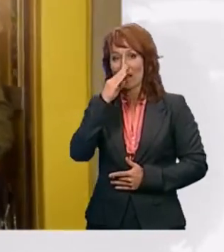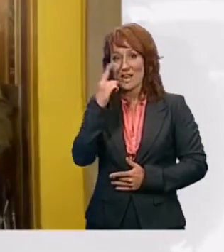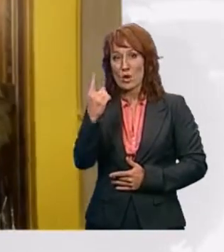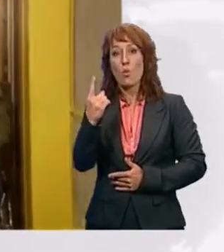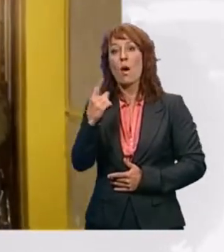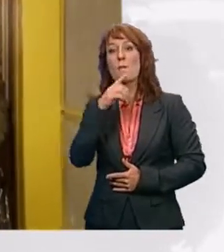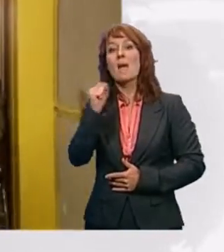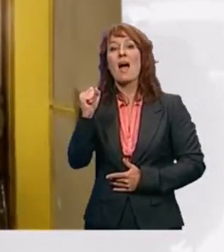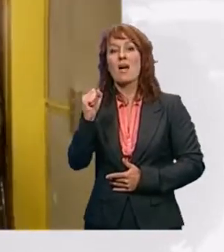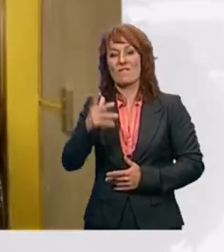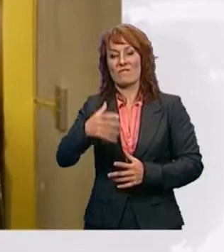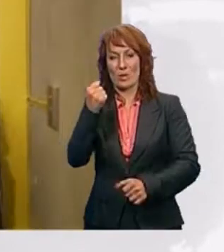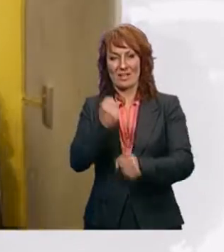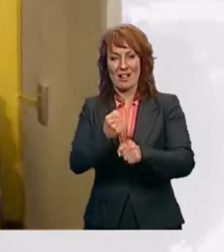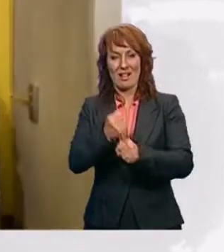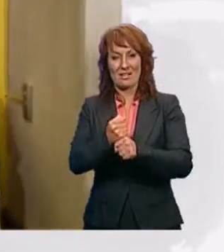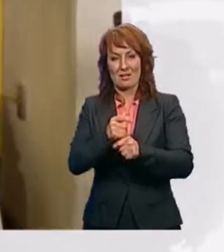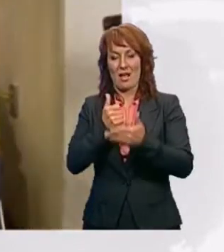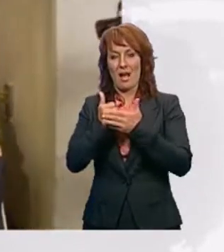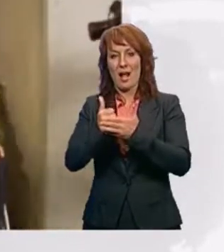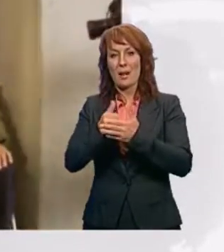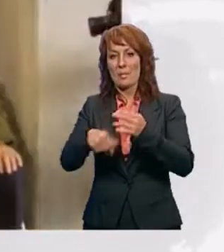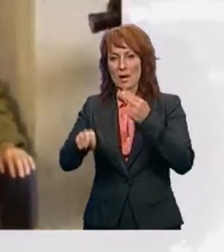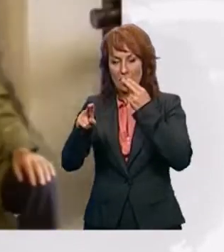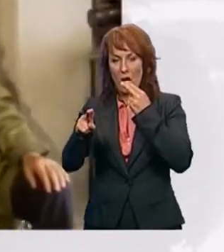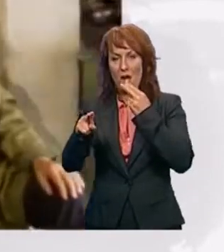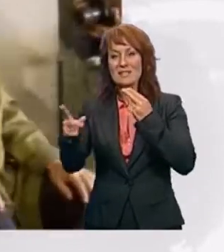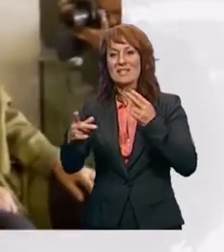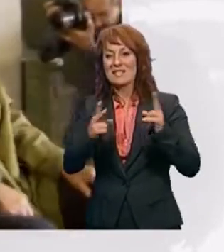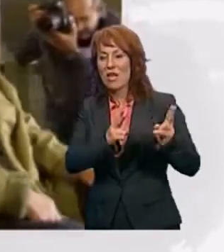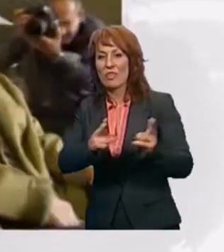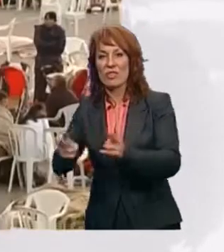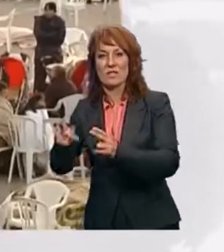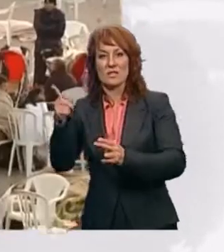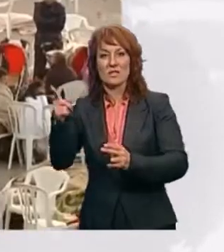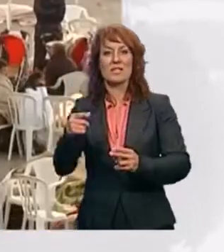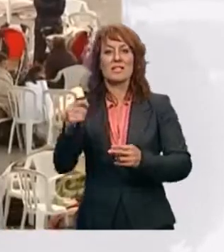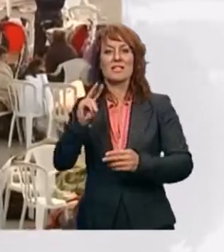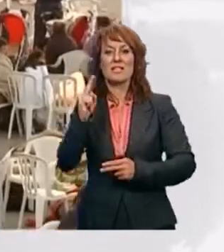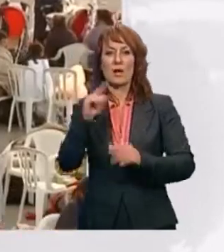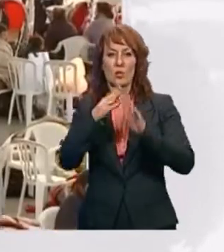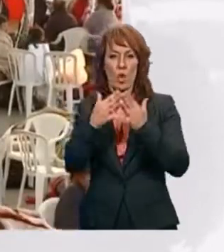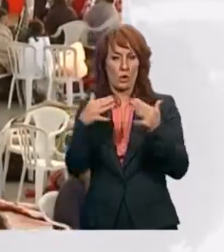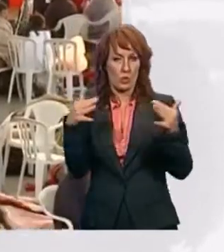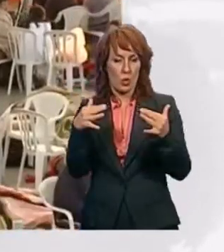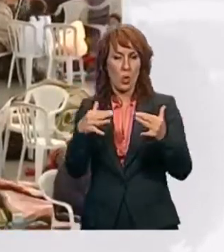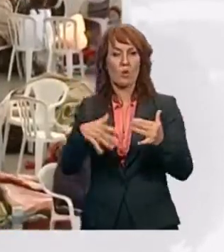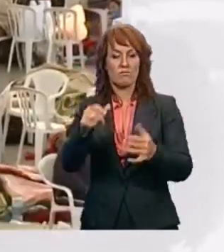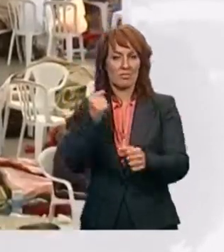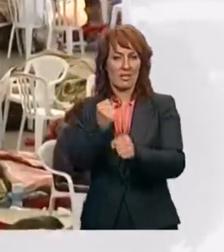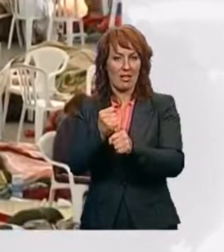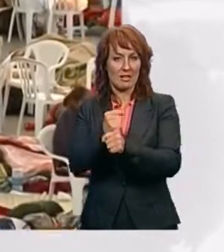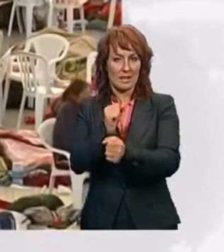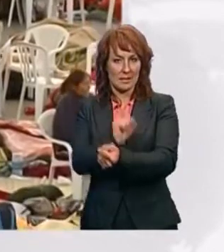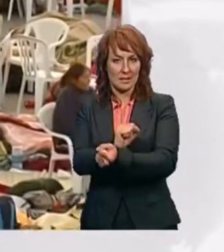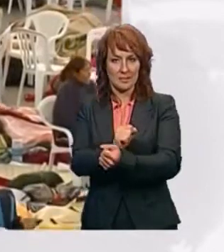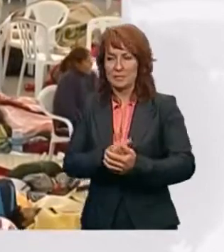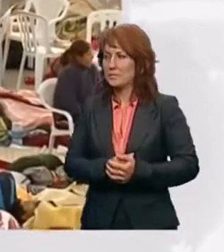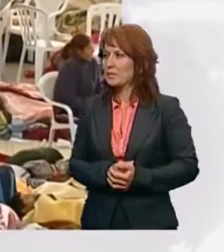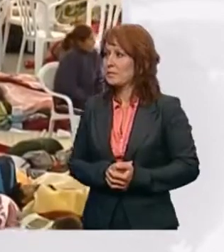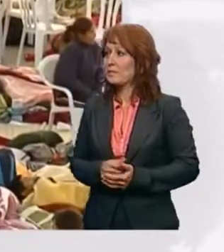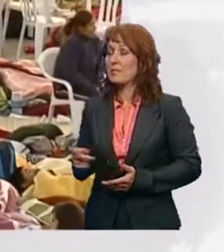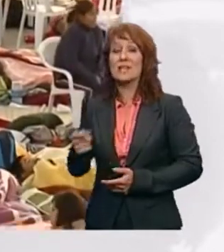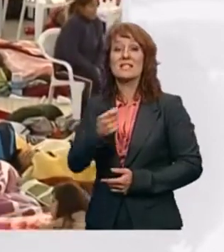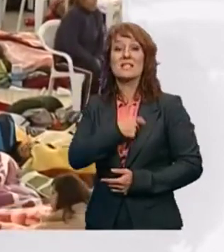kill thousands of Jews at a Nazi death camp during the Second World War. Thousands of people in Spain remain outdoors,